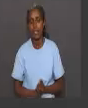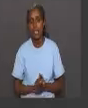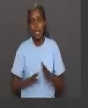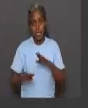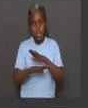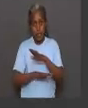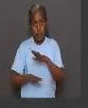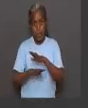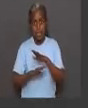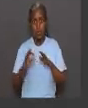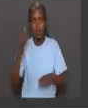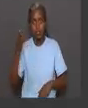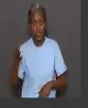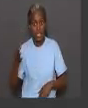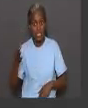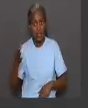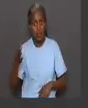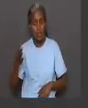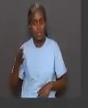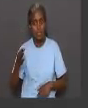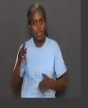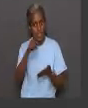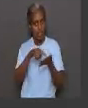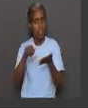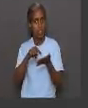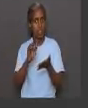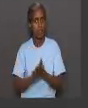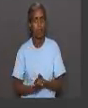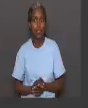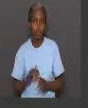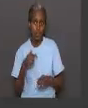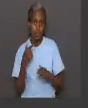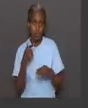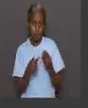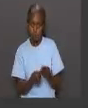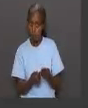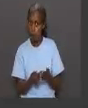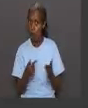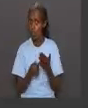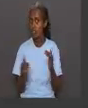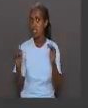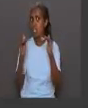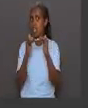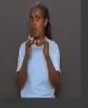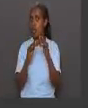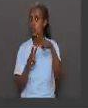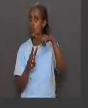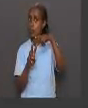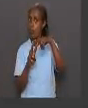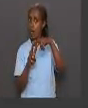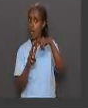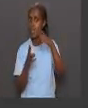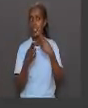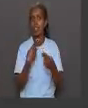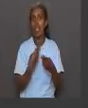The base of the frustum is a circle, so it is equal to